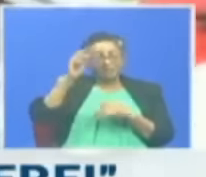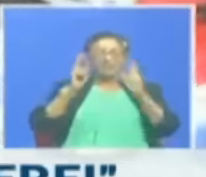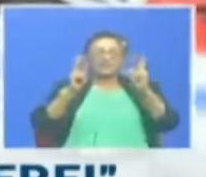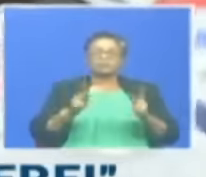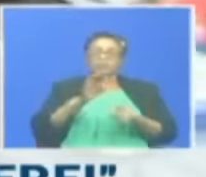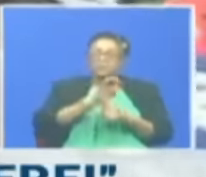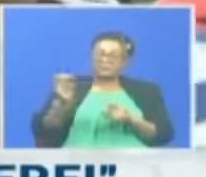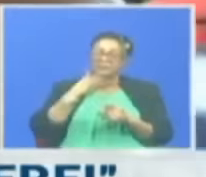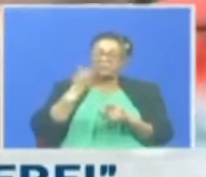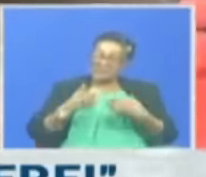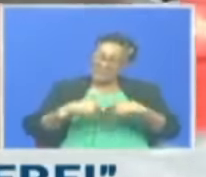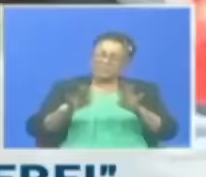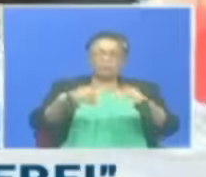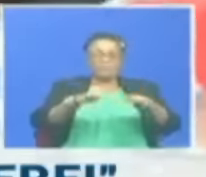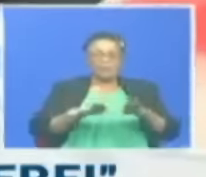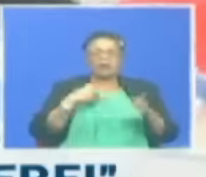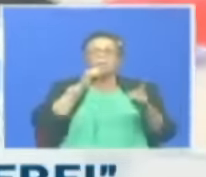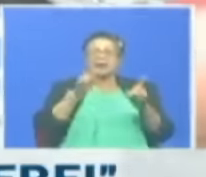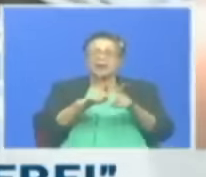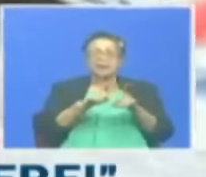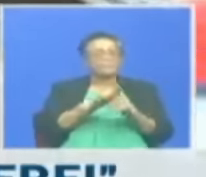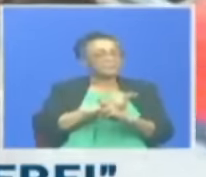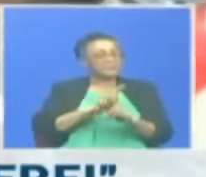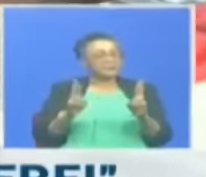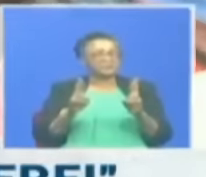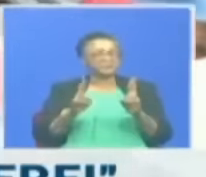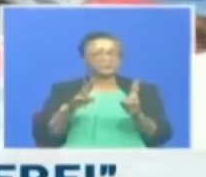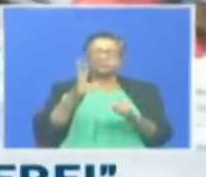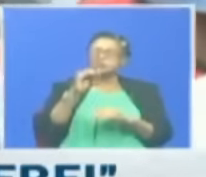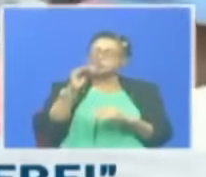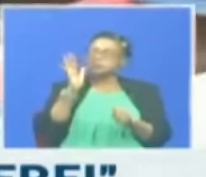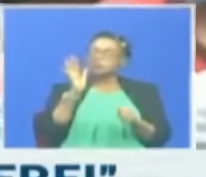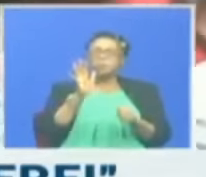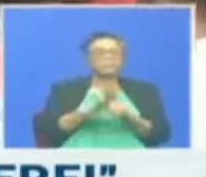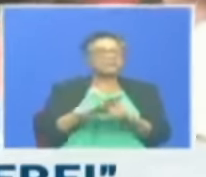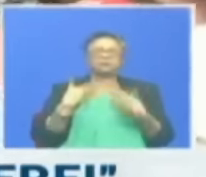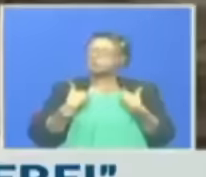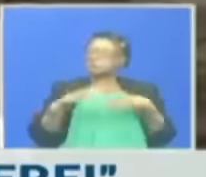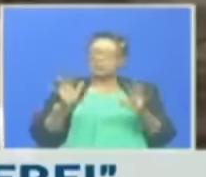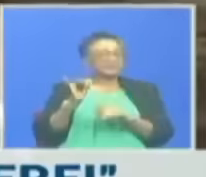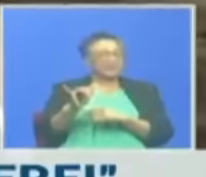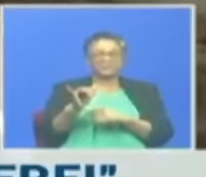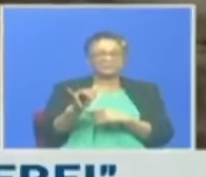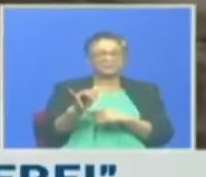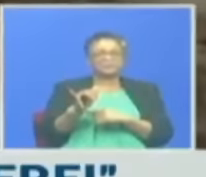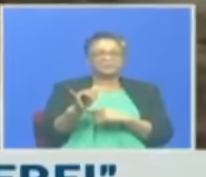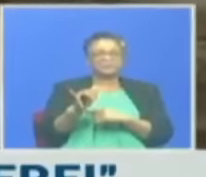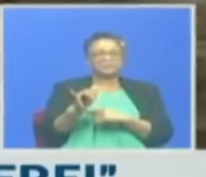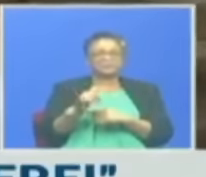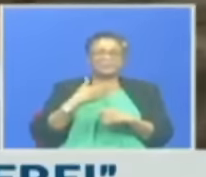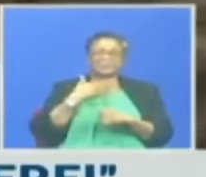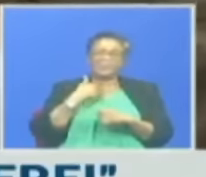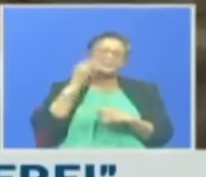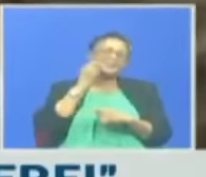Tuwate tusike ndugu yetu abeni. Watuweke na maneno mingi. Atutaki. I want Anyang Nyong'o